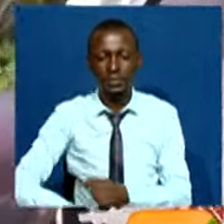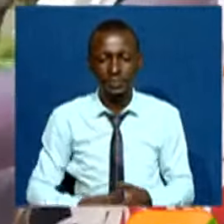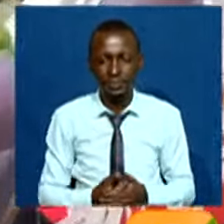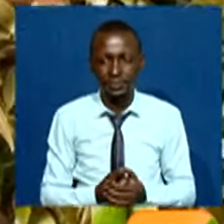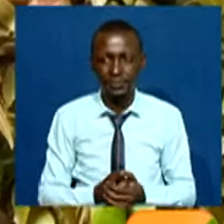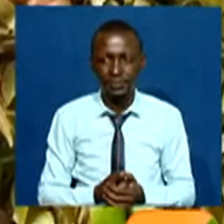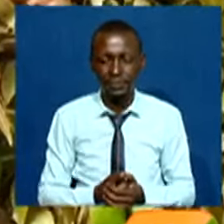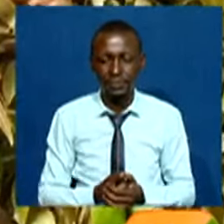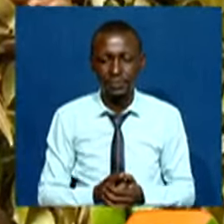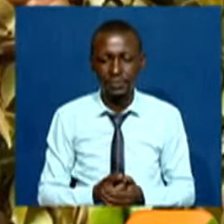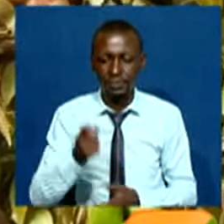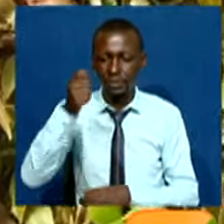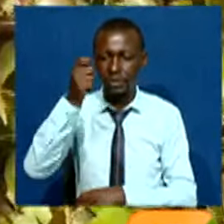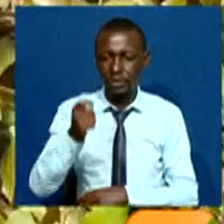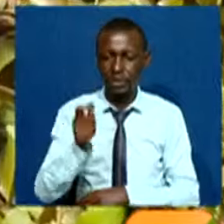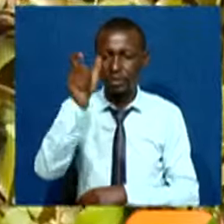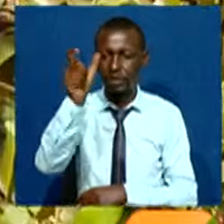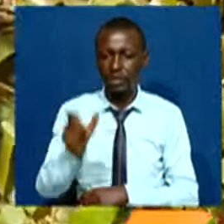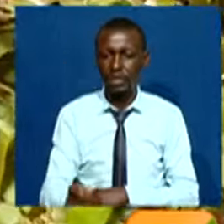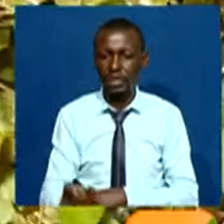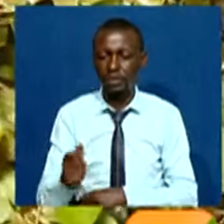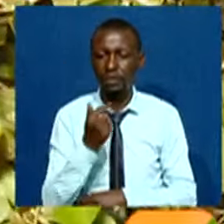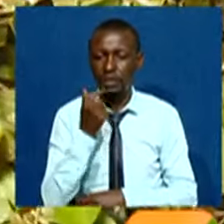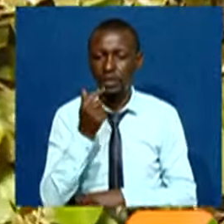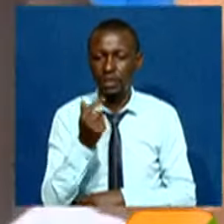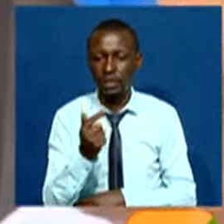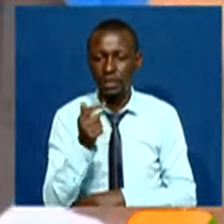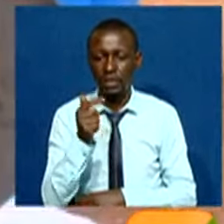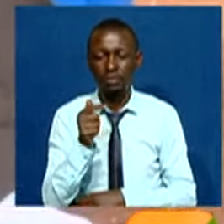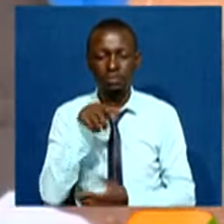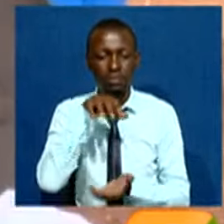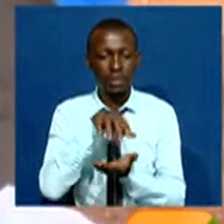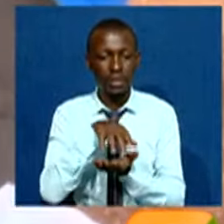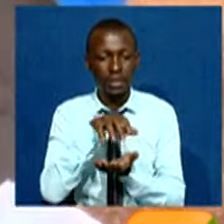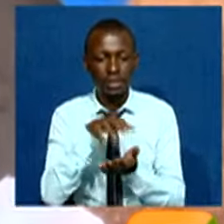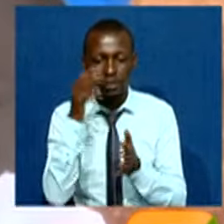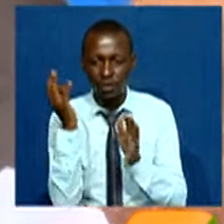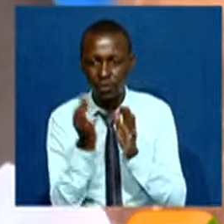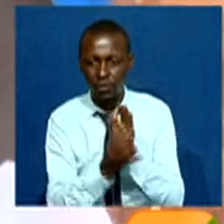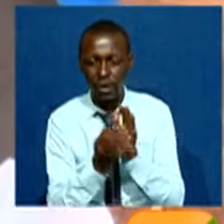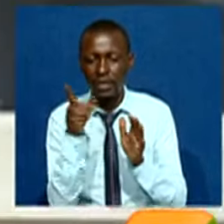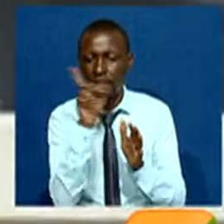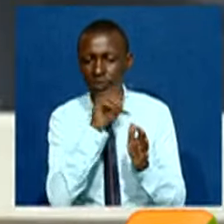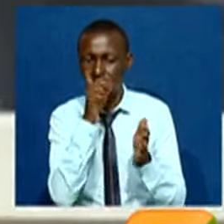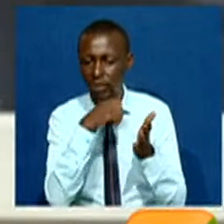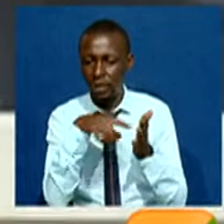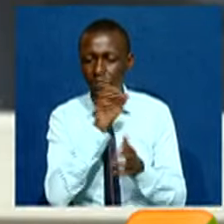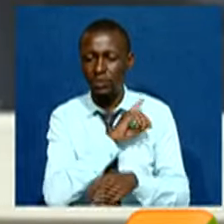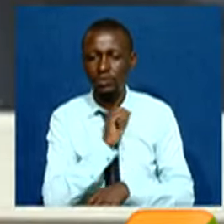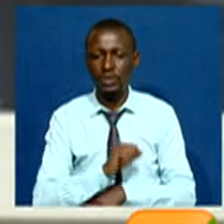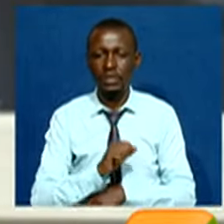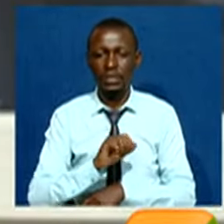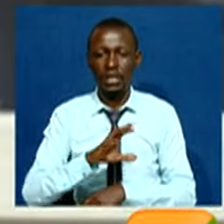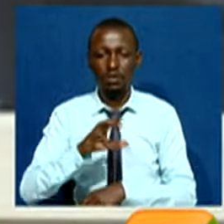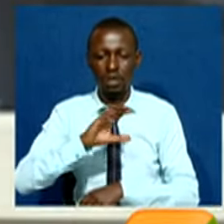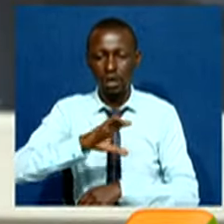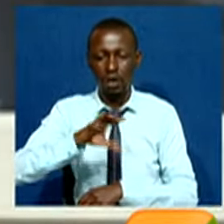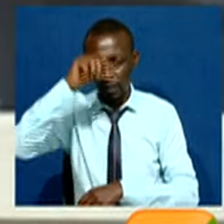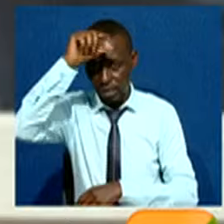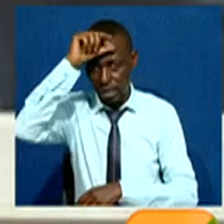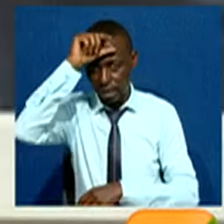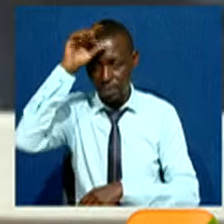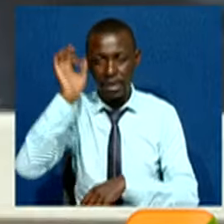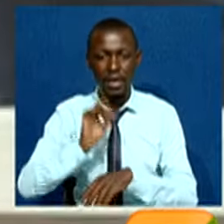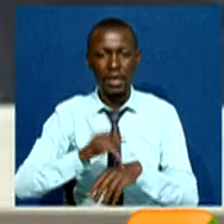Lady Justice Lucy Njuguna certified the case filed by Kutherema Sacco Society Limited, the county government of Embu, and the